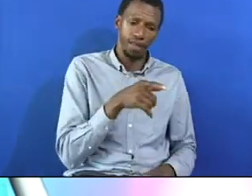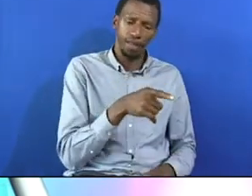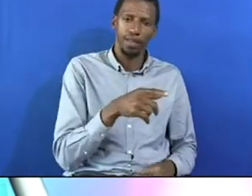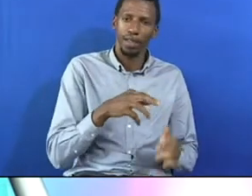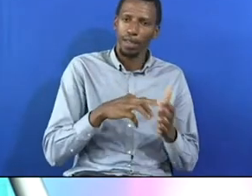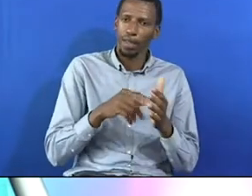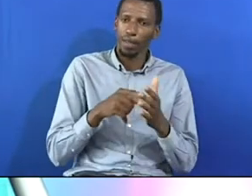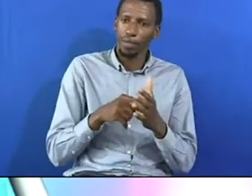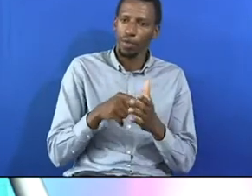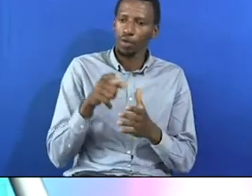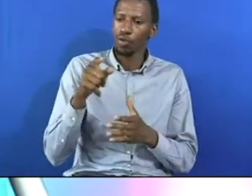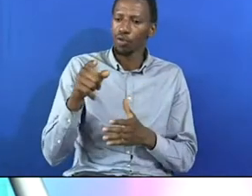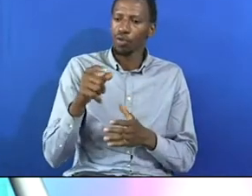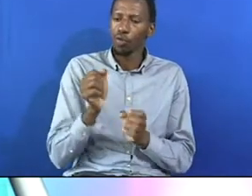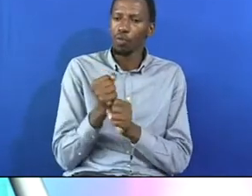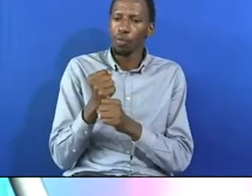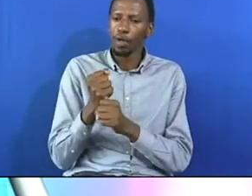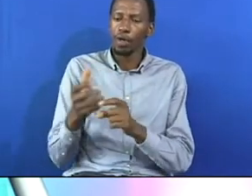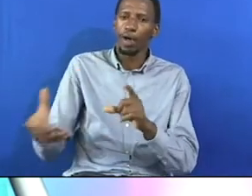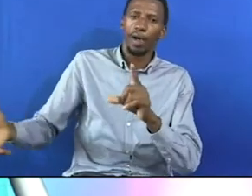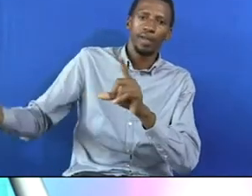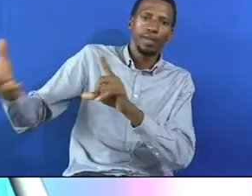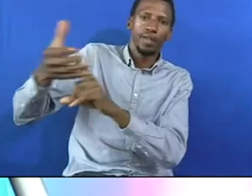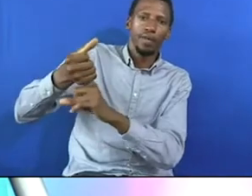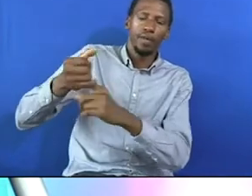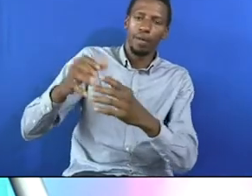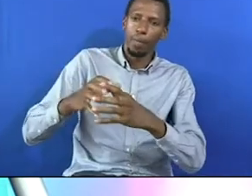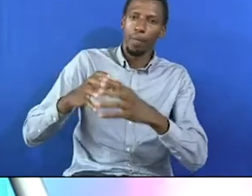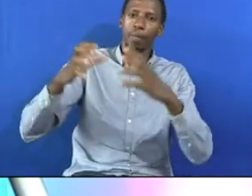mean that you have made a big achievement in life.